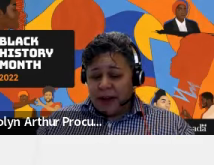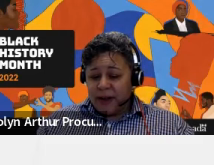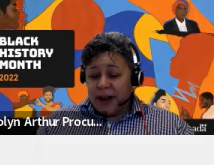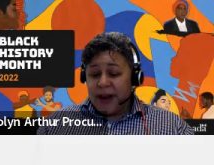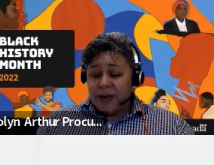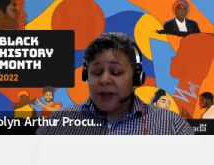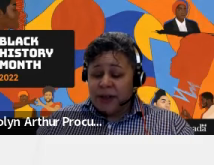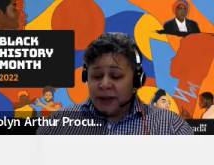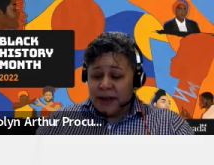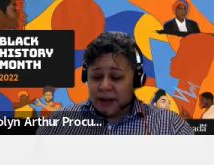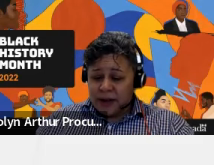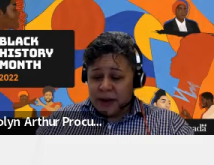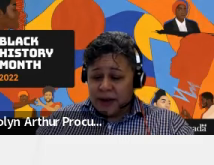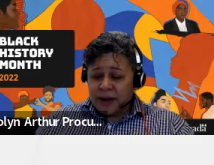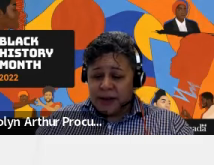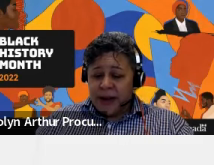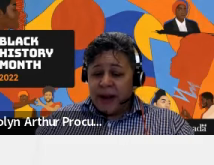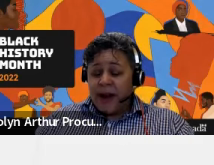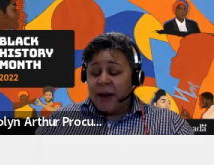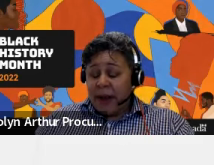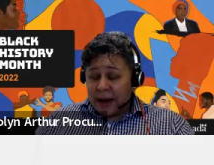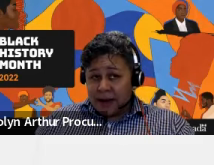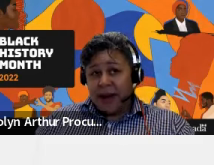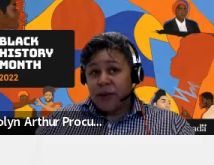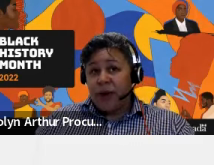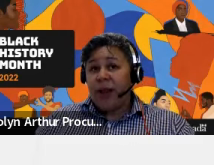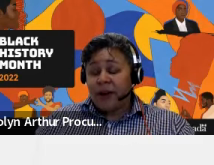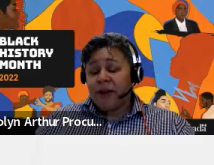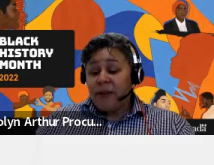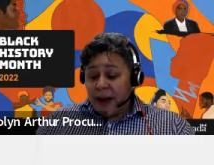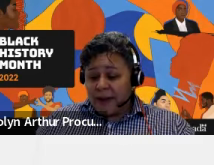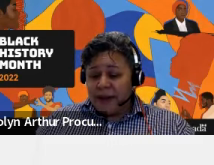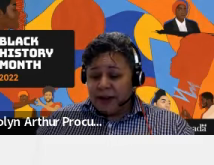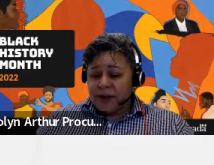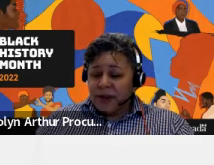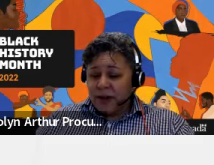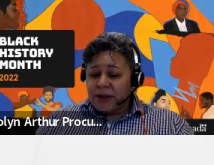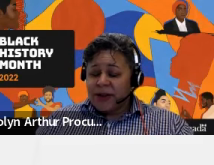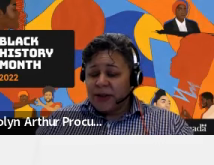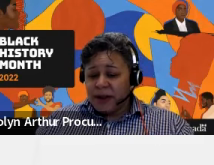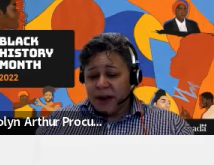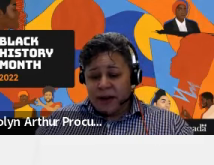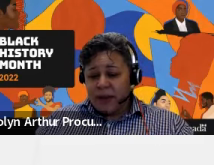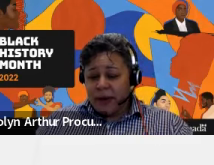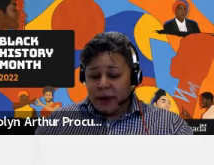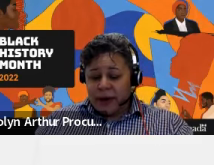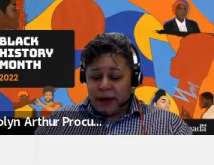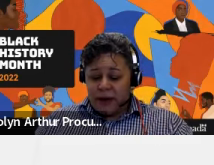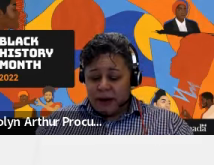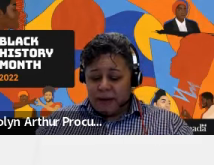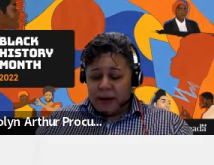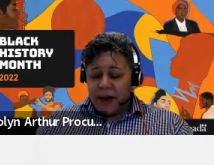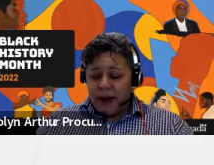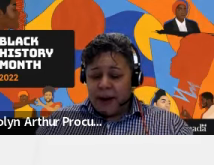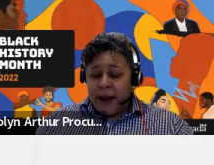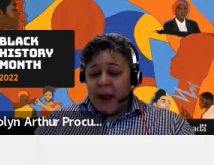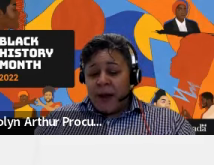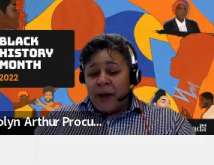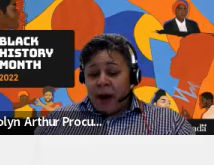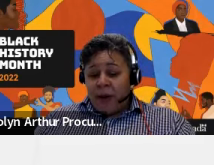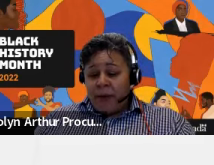contracts valued under $10,000 and as well under $5,000. That's a number you're going to hear of a